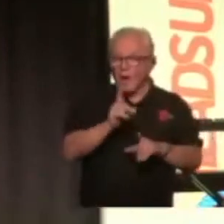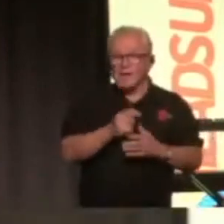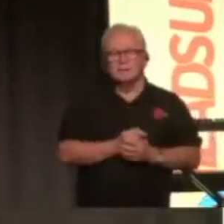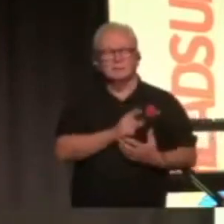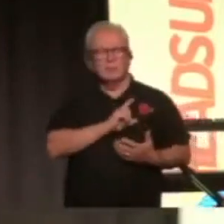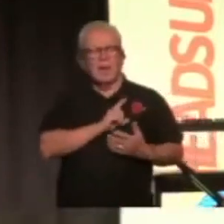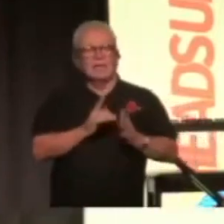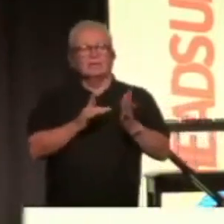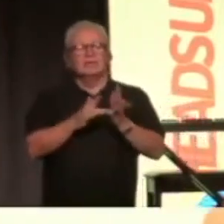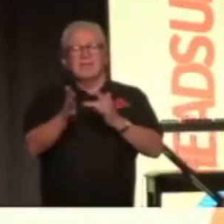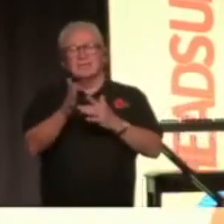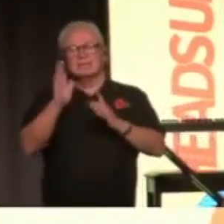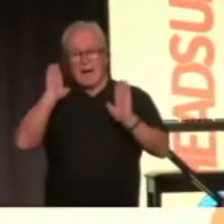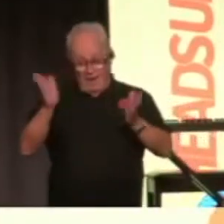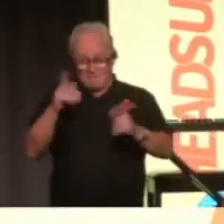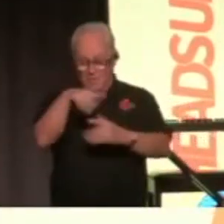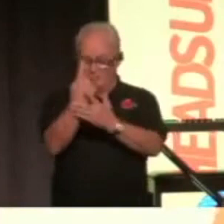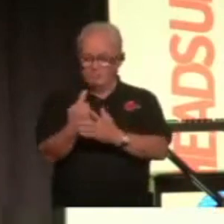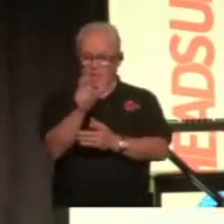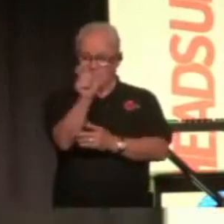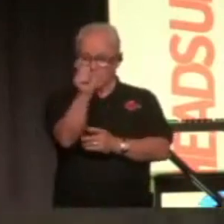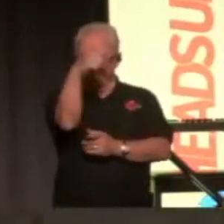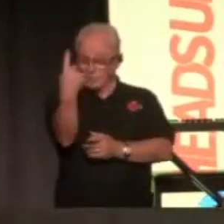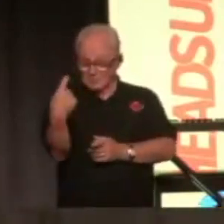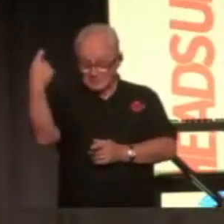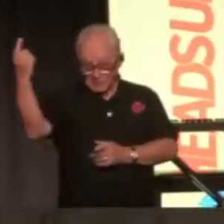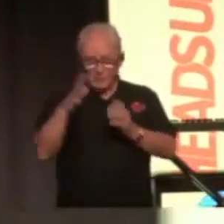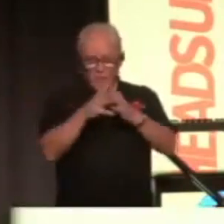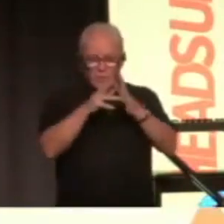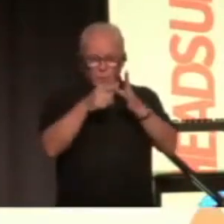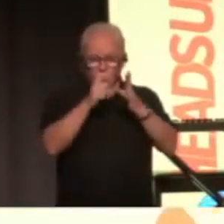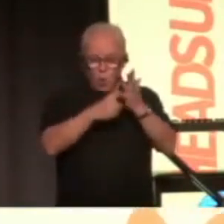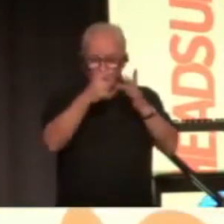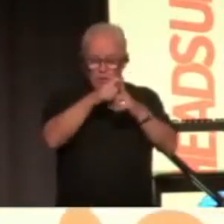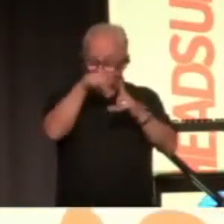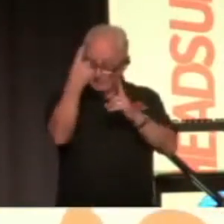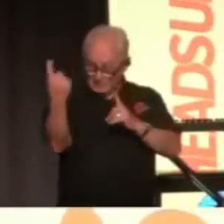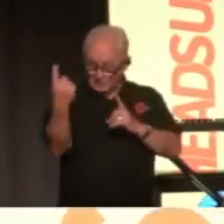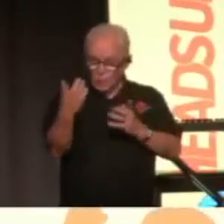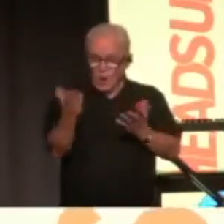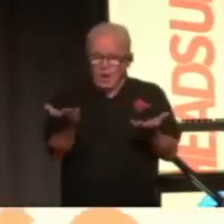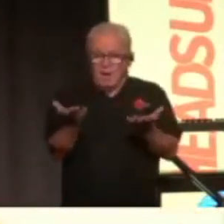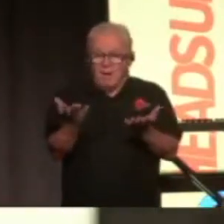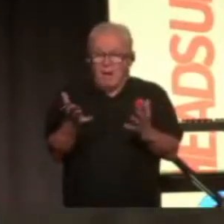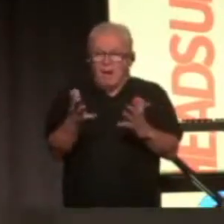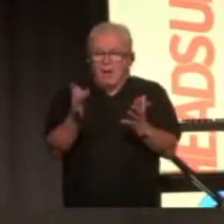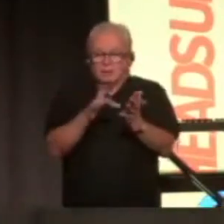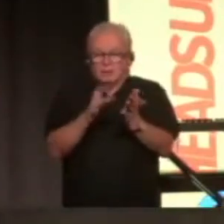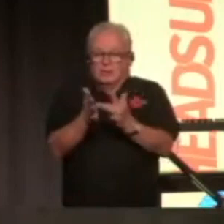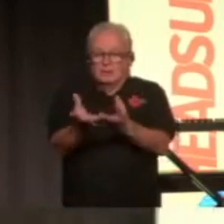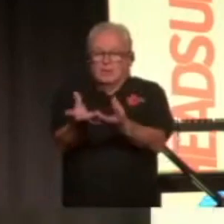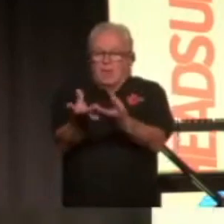is Jesus was the Word. And so they had hidden their words down in their hearts, and they were acting out of their word, out